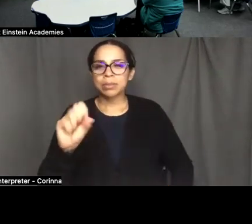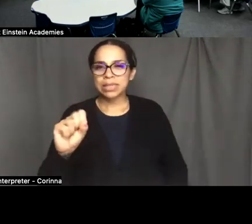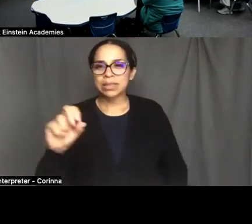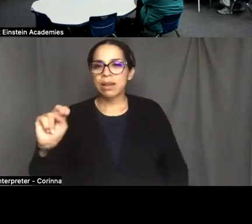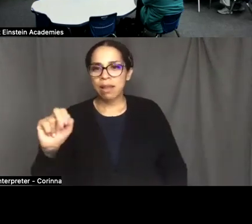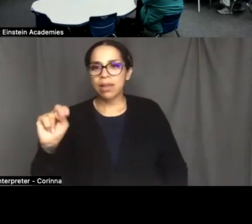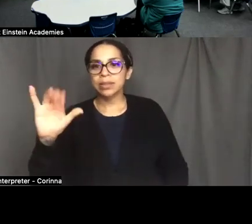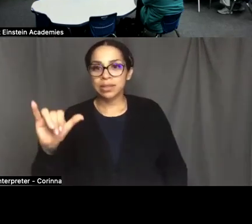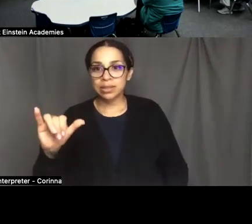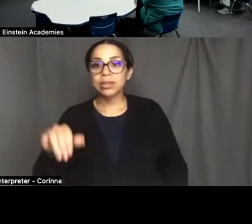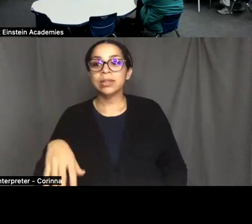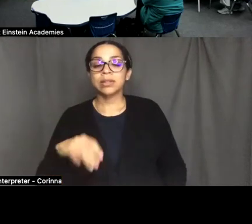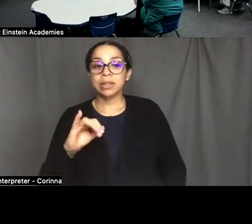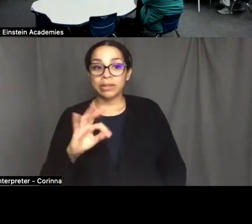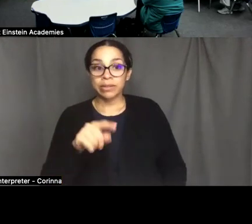who have